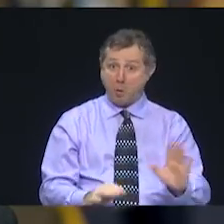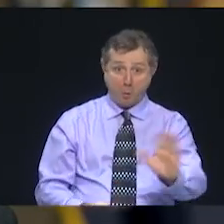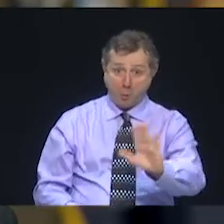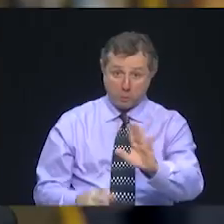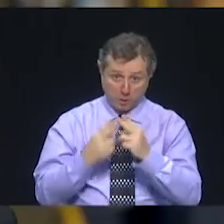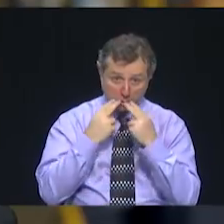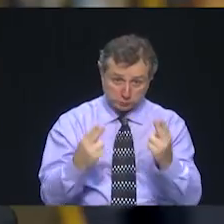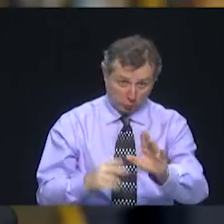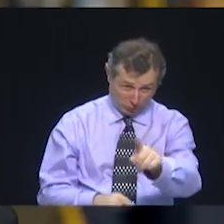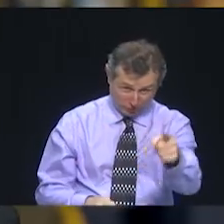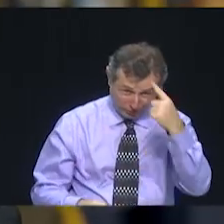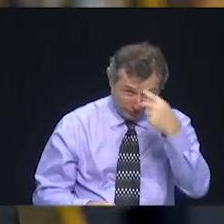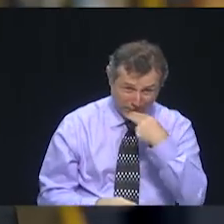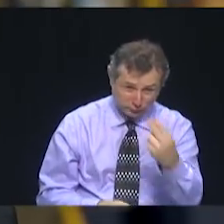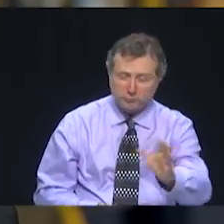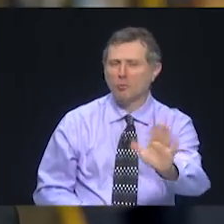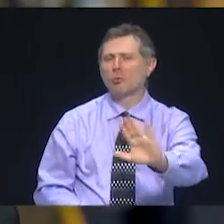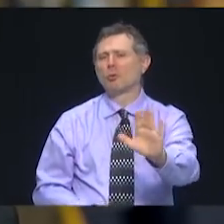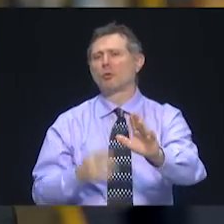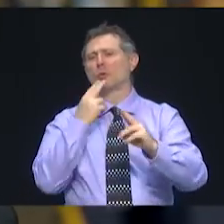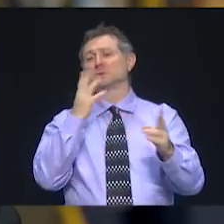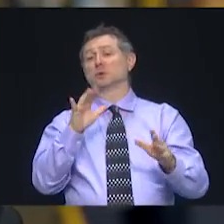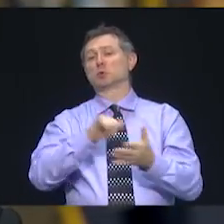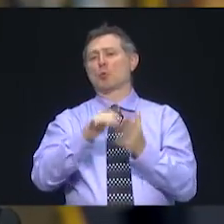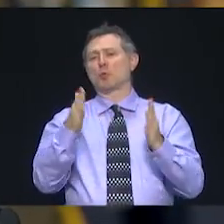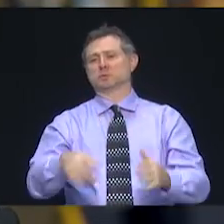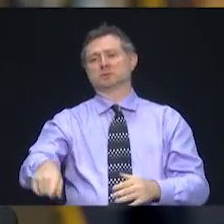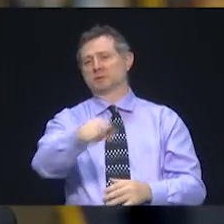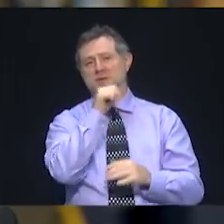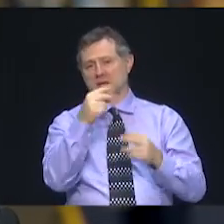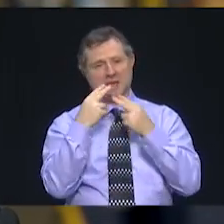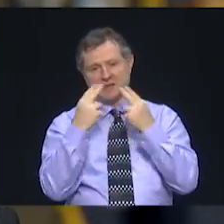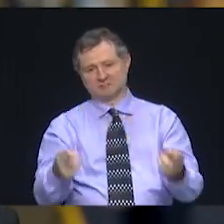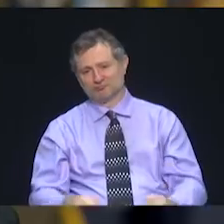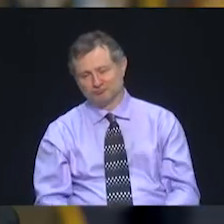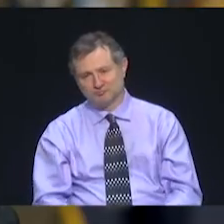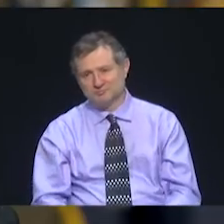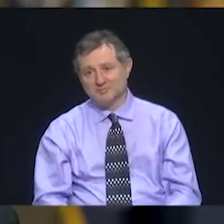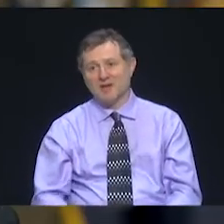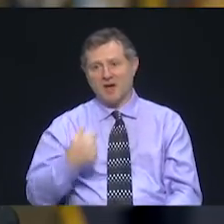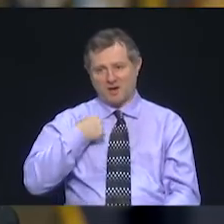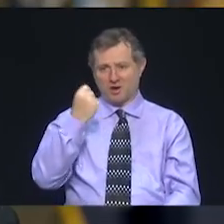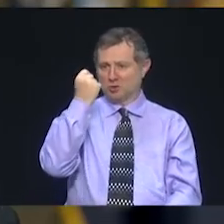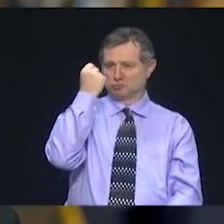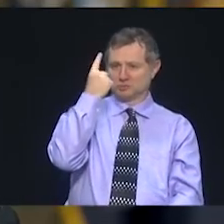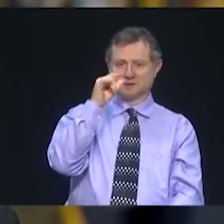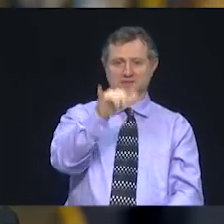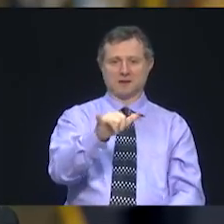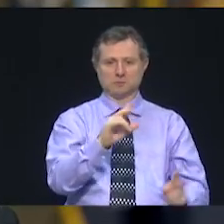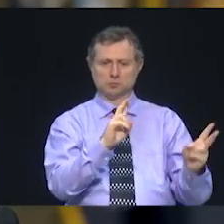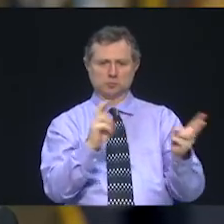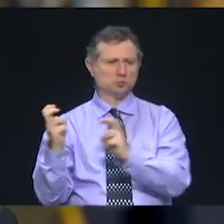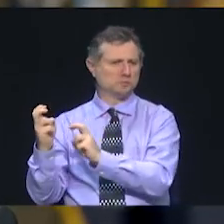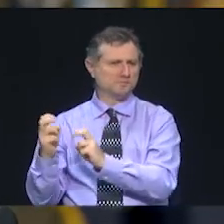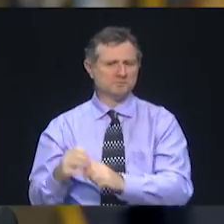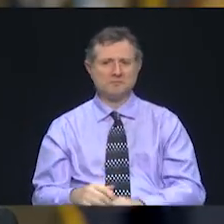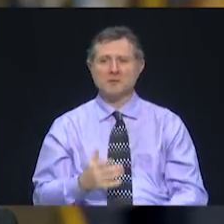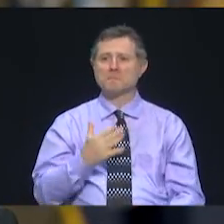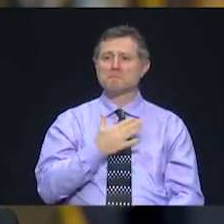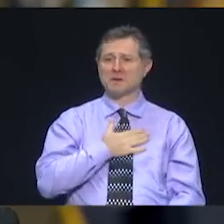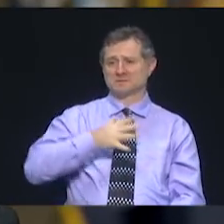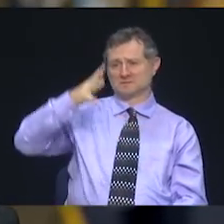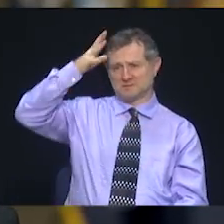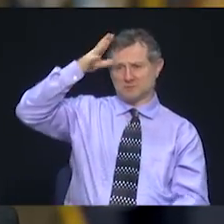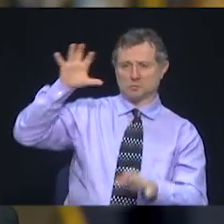naive. I understand these dynamics. My father used to say, God rest his